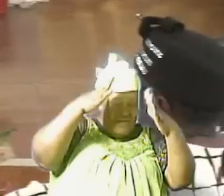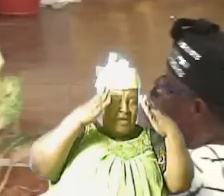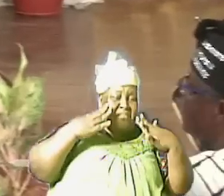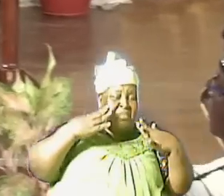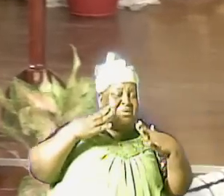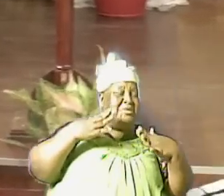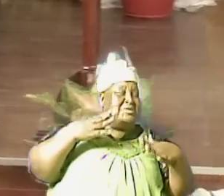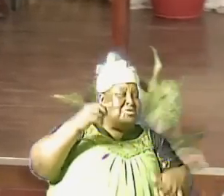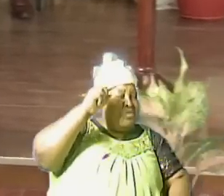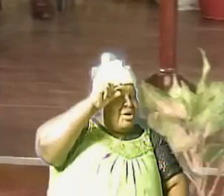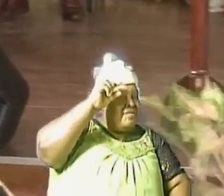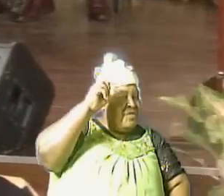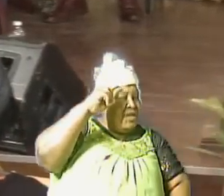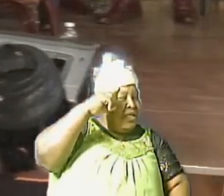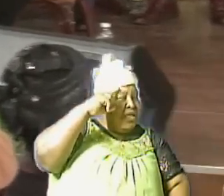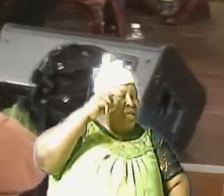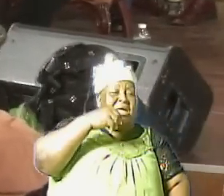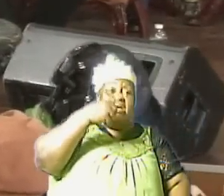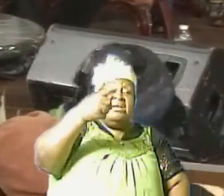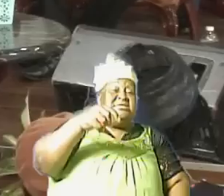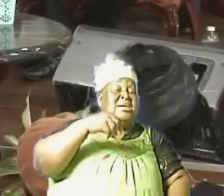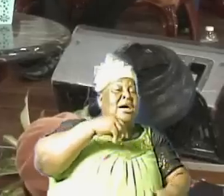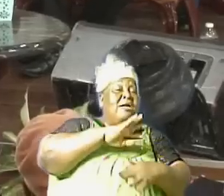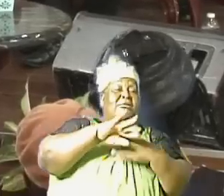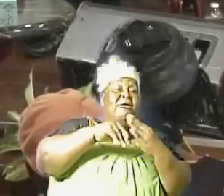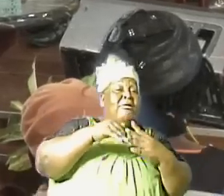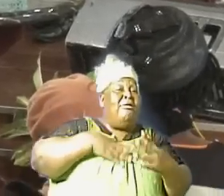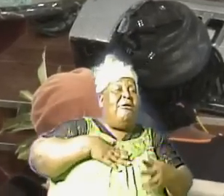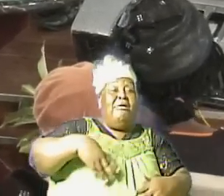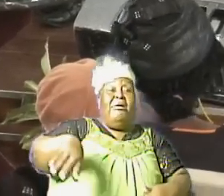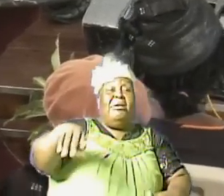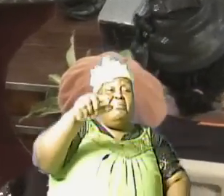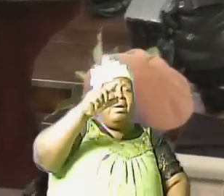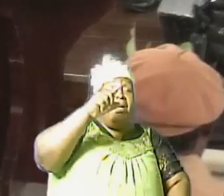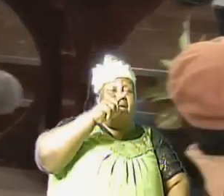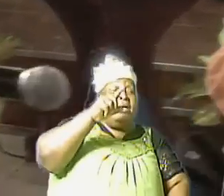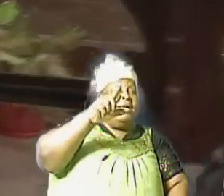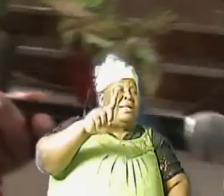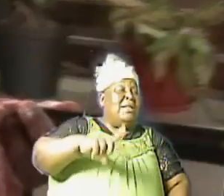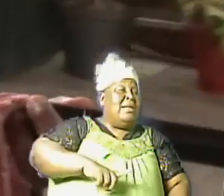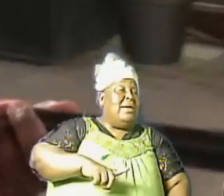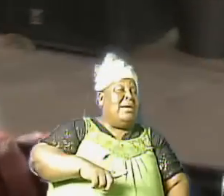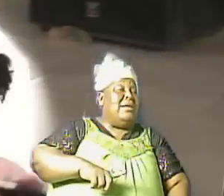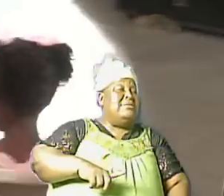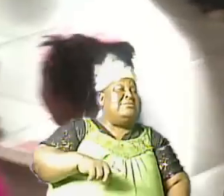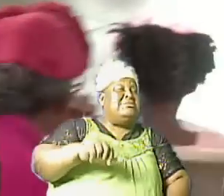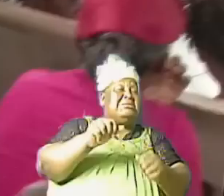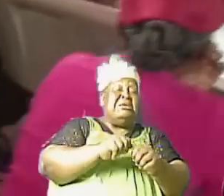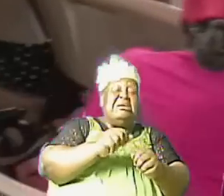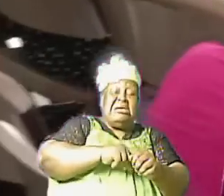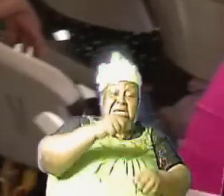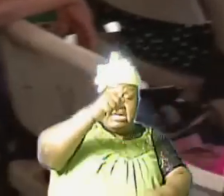Garfield Daly. But I tell all my ladies, that every man is a crosses.